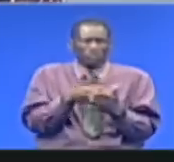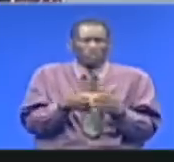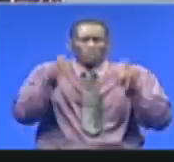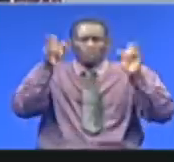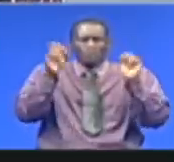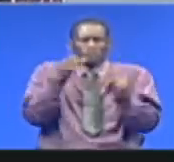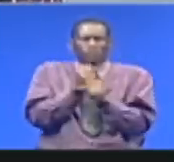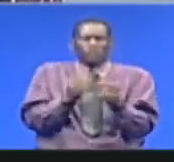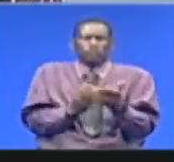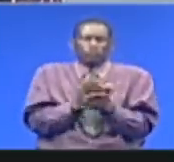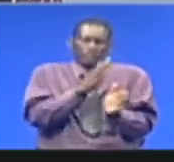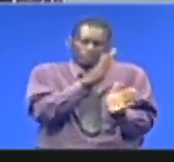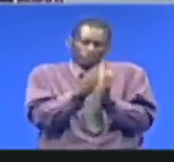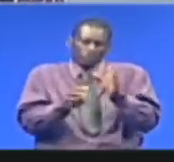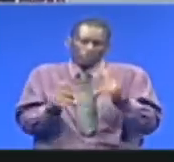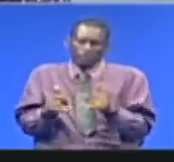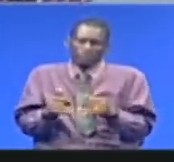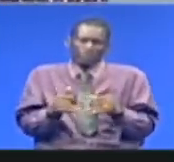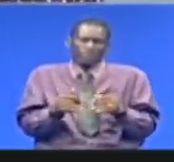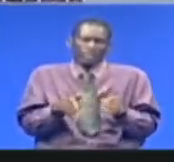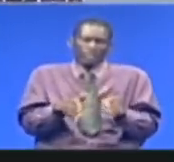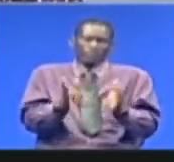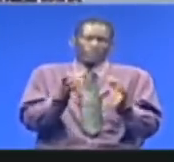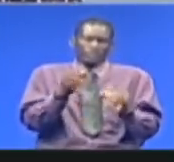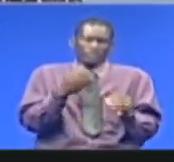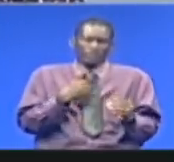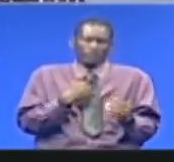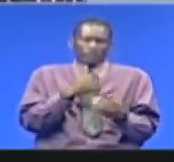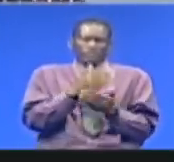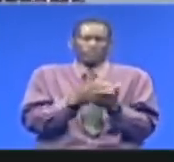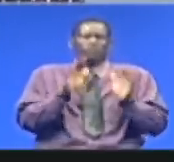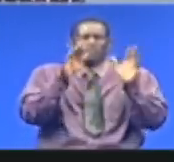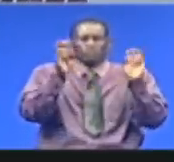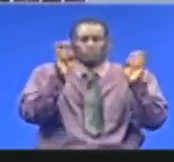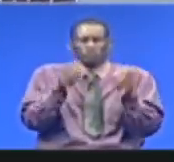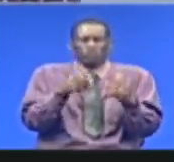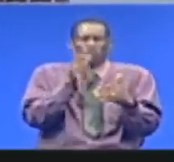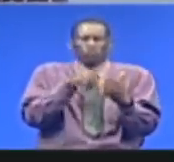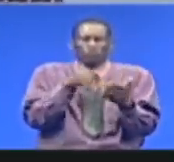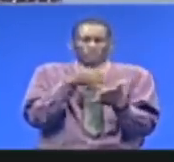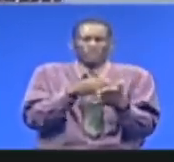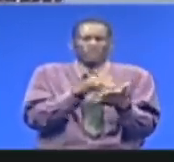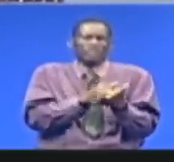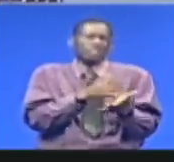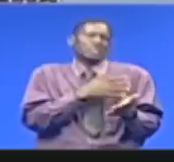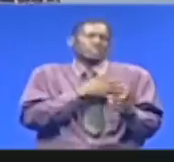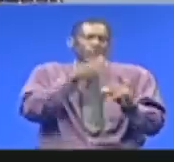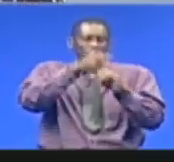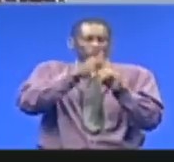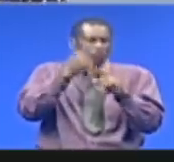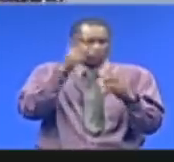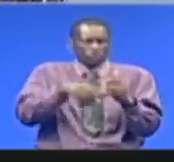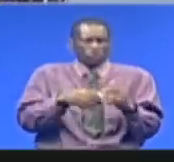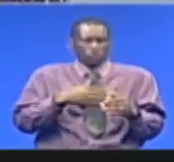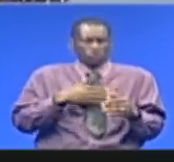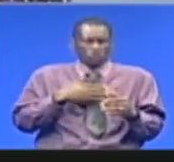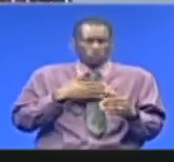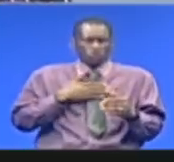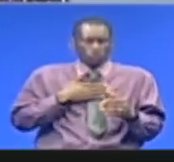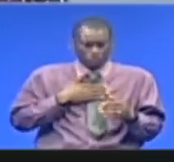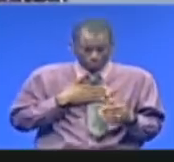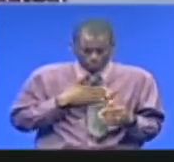that it's structured. Structured in the sense that it is carrying some of the key issues. What is it that NASA has been fighting for? Mheshimiwa has really articulated the